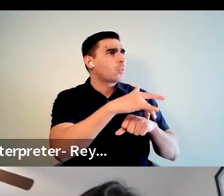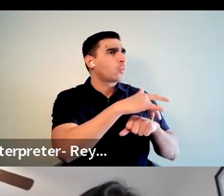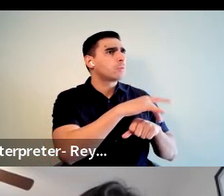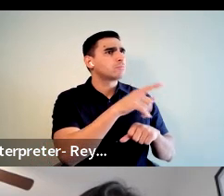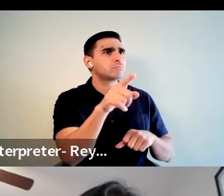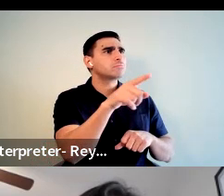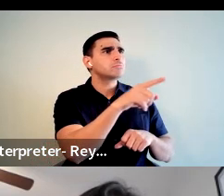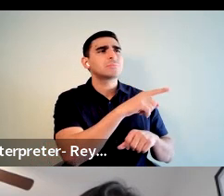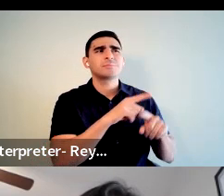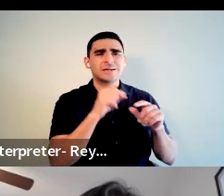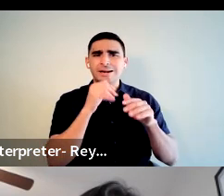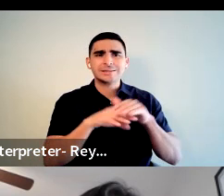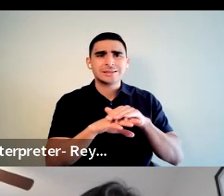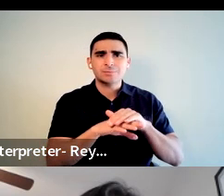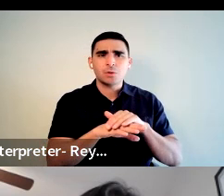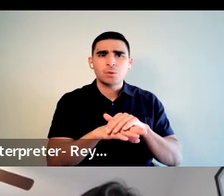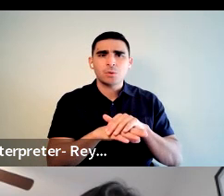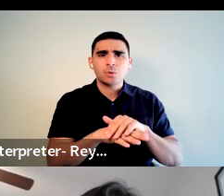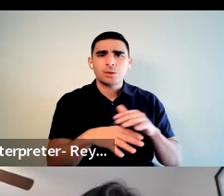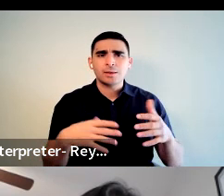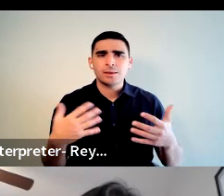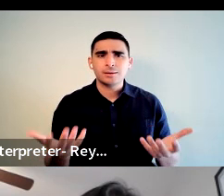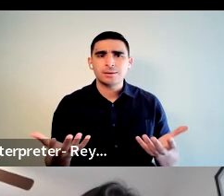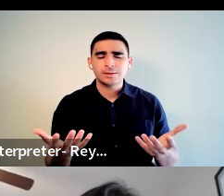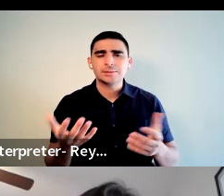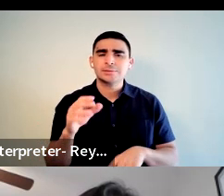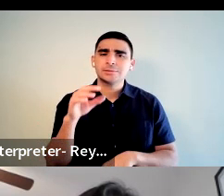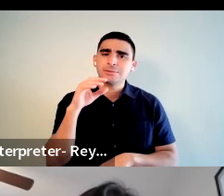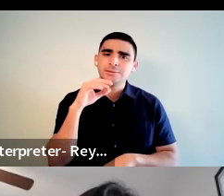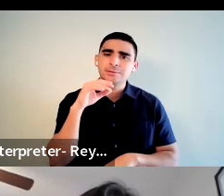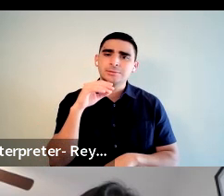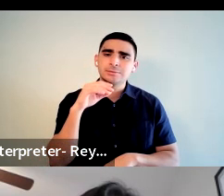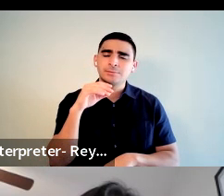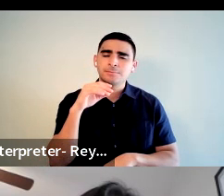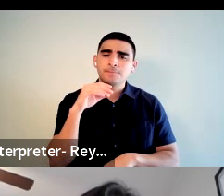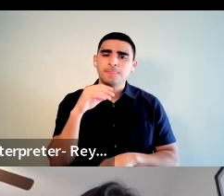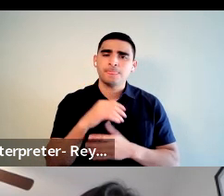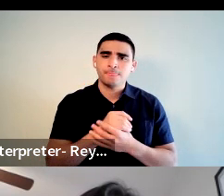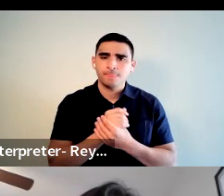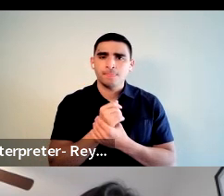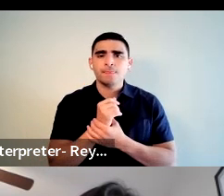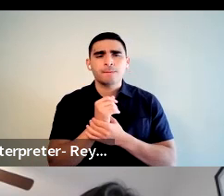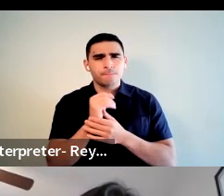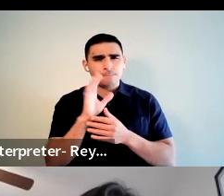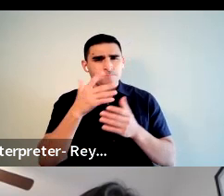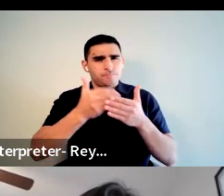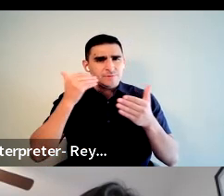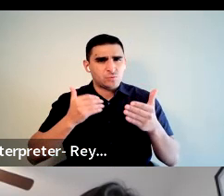be accessible. So it's the work in setting it up